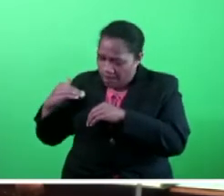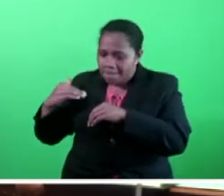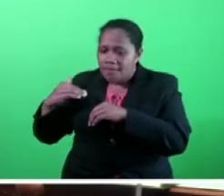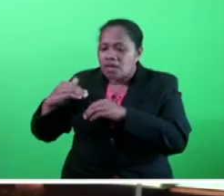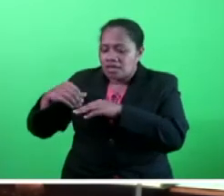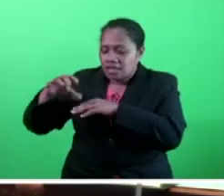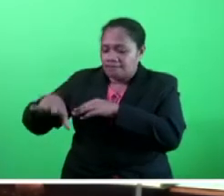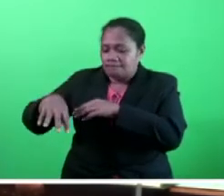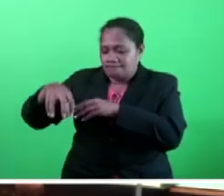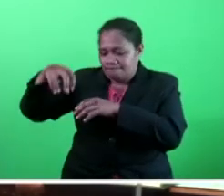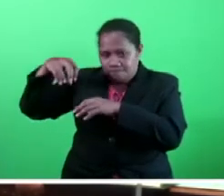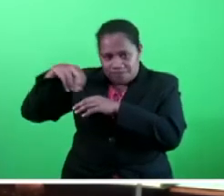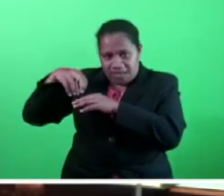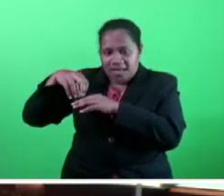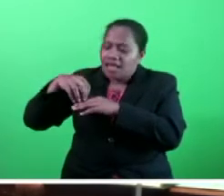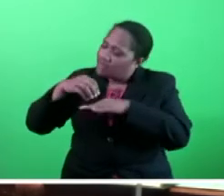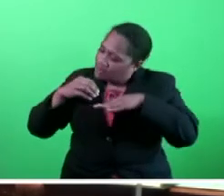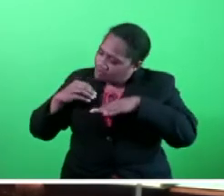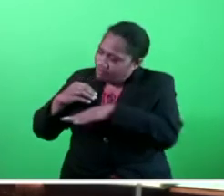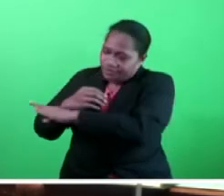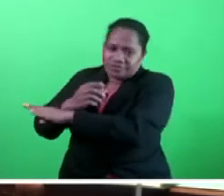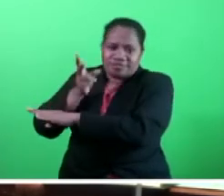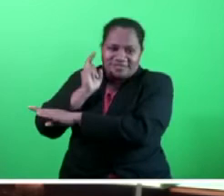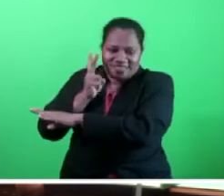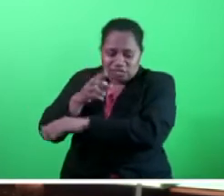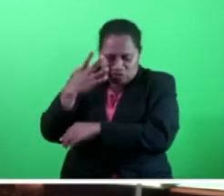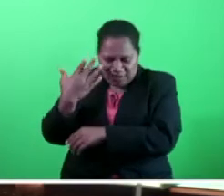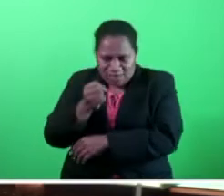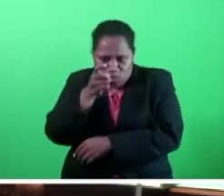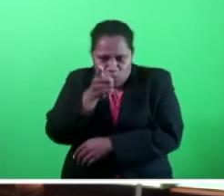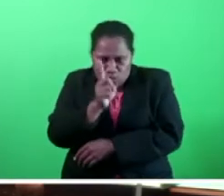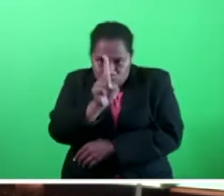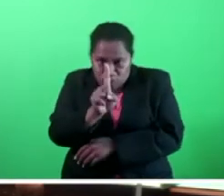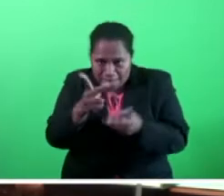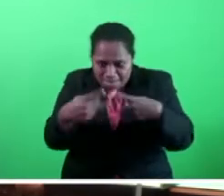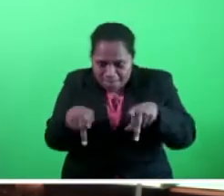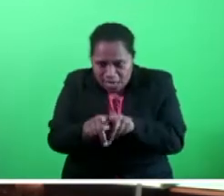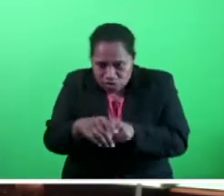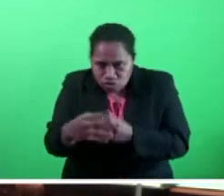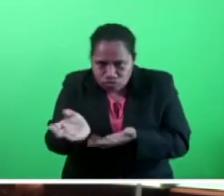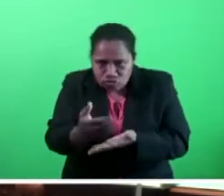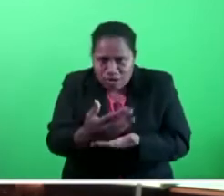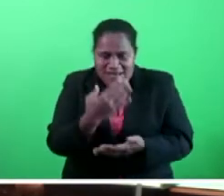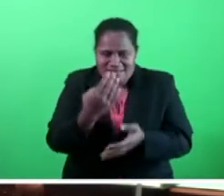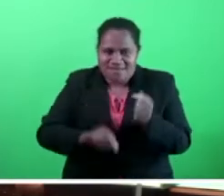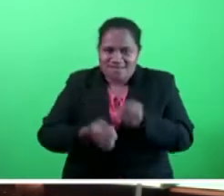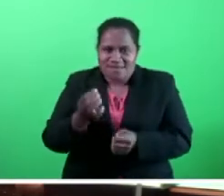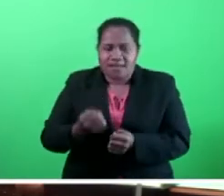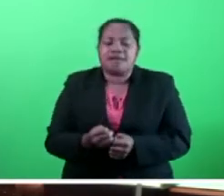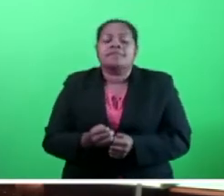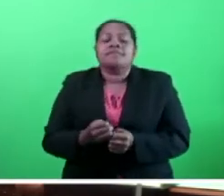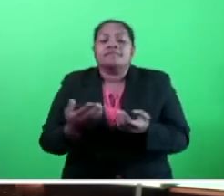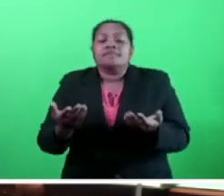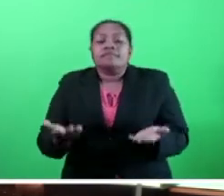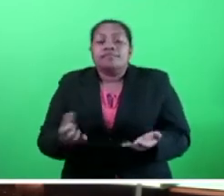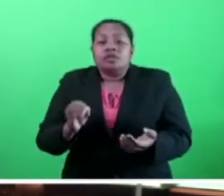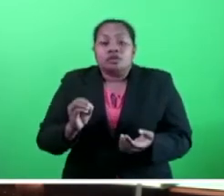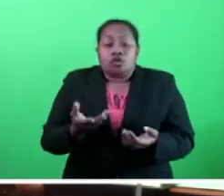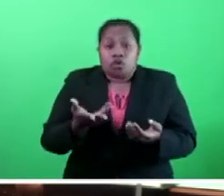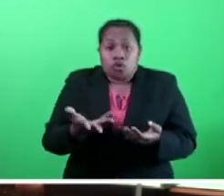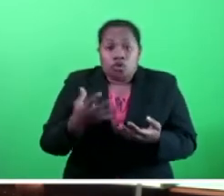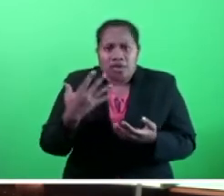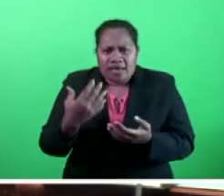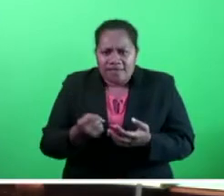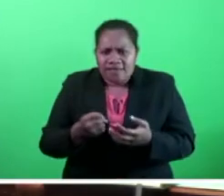for these new promising farmers is an annual production of 1.5 million litres in addition to the existing milk they are producing. So, Mr.